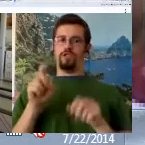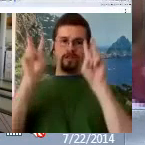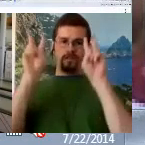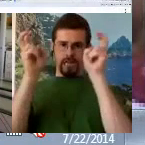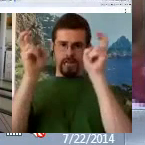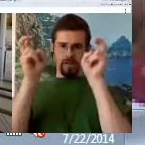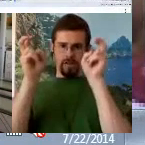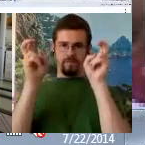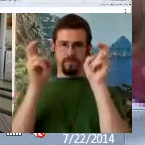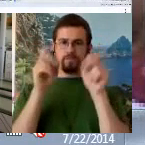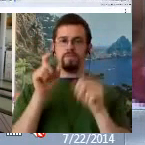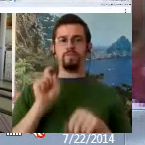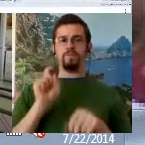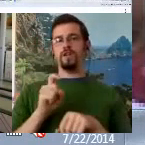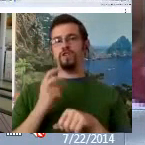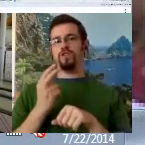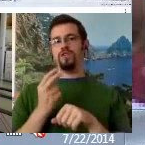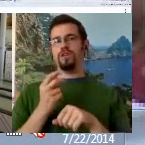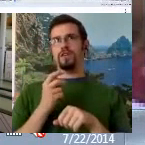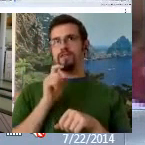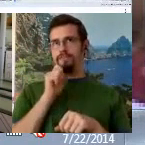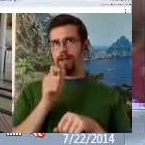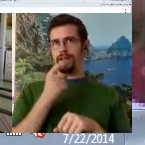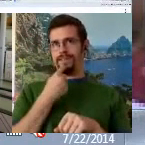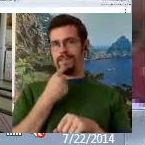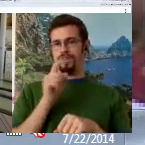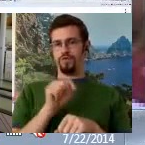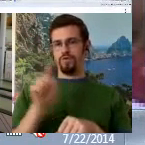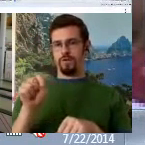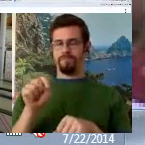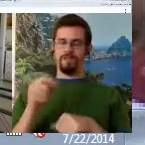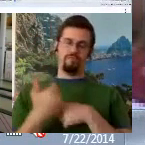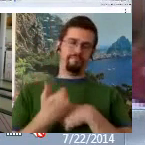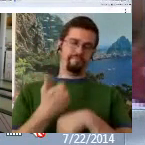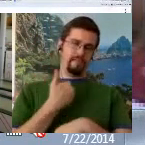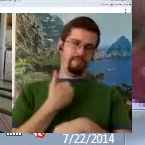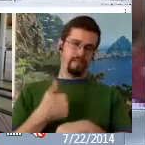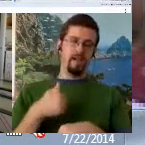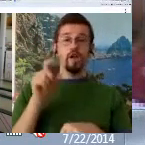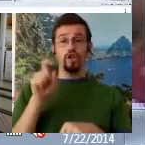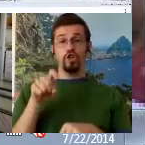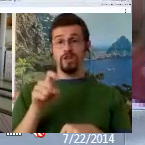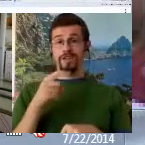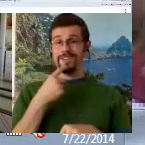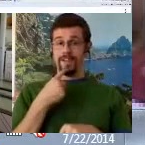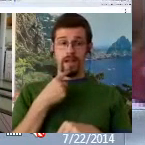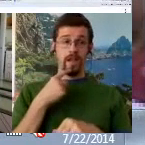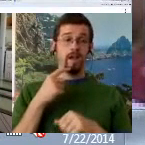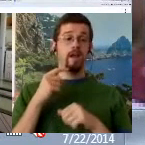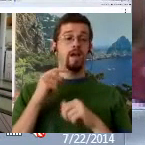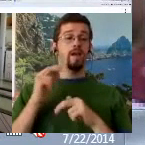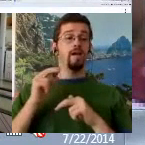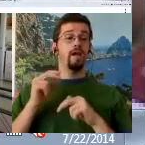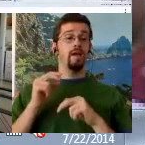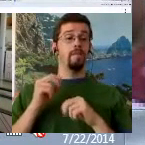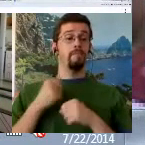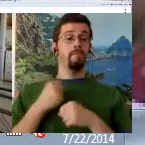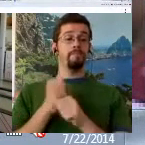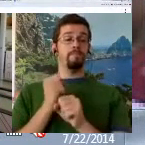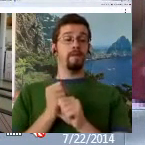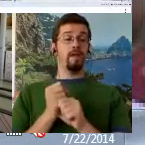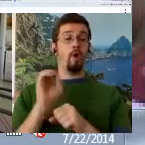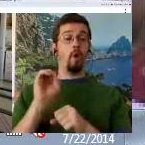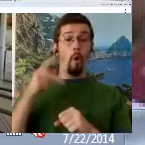the term TrueType, so I take the blame. Should it have said constructing an OpenType font for the SignWriting